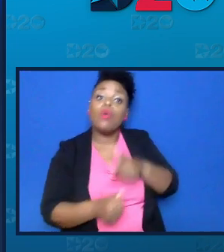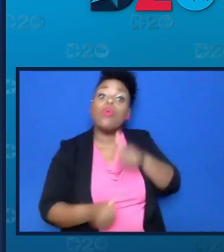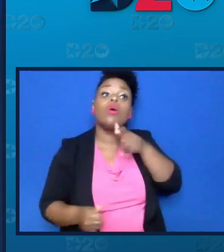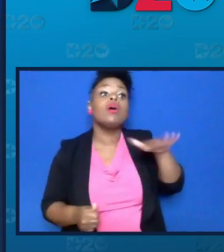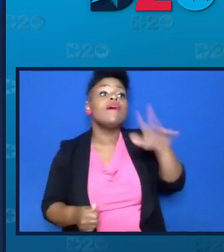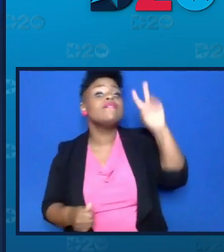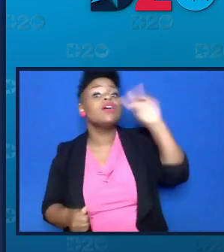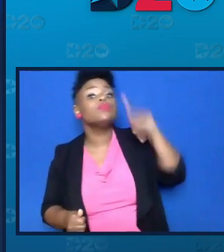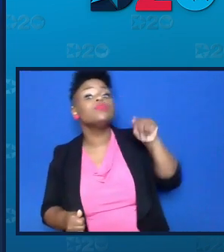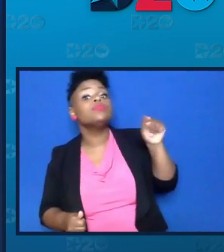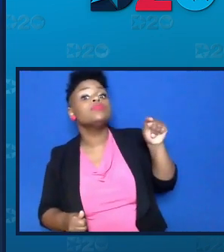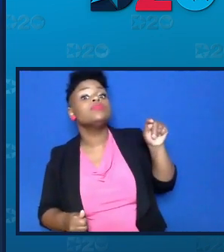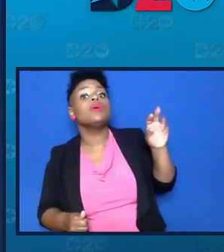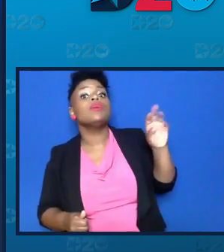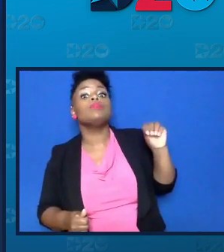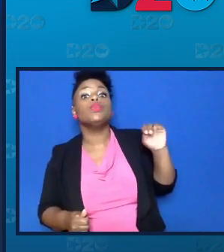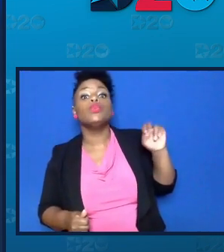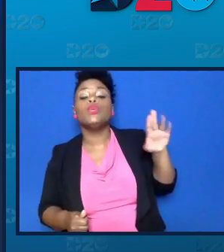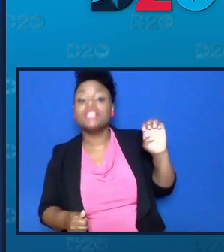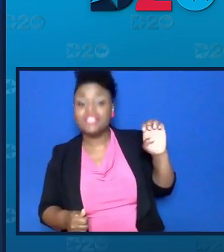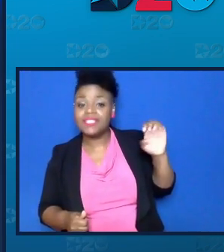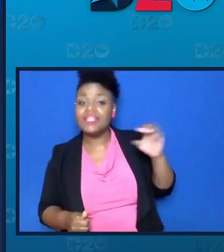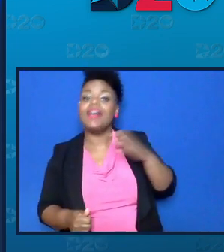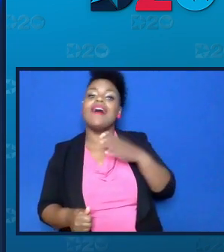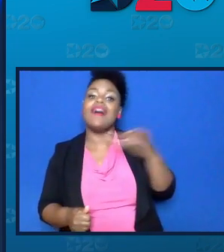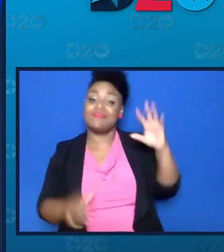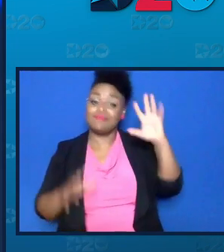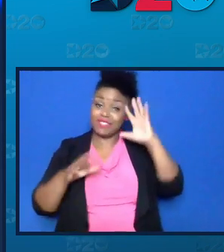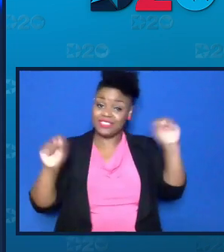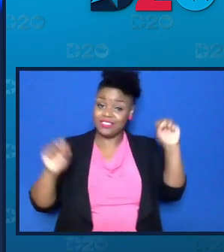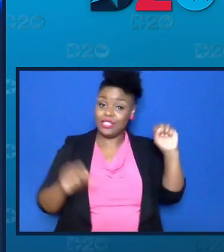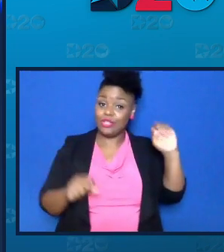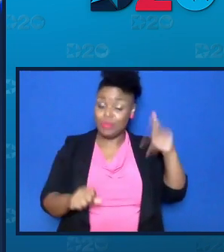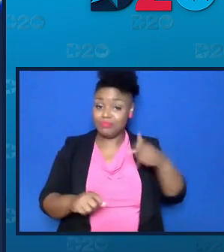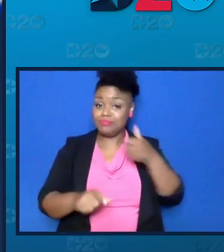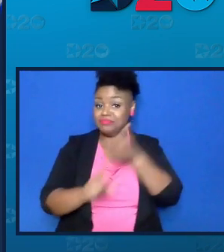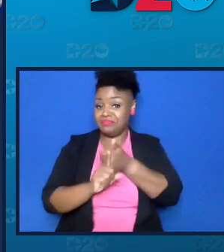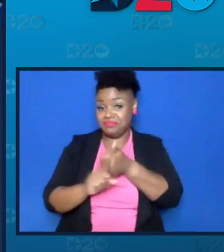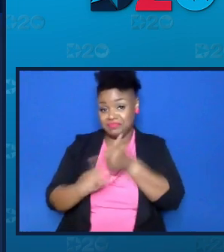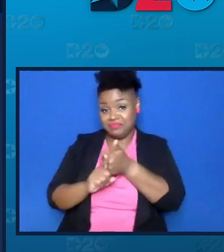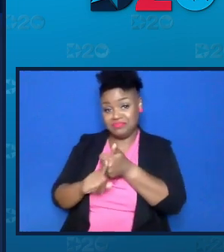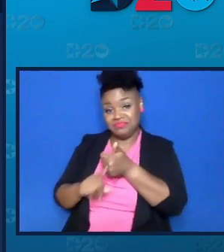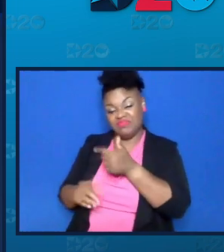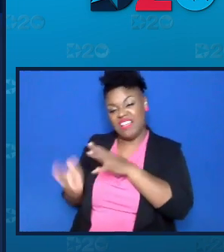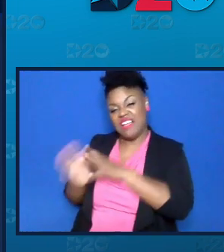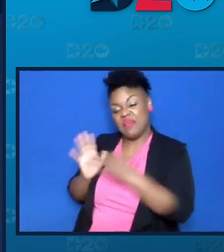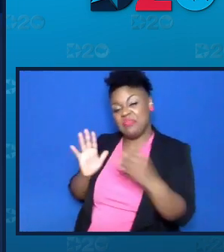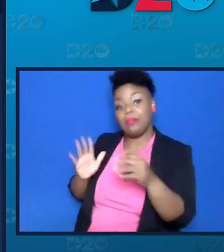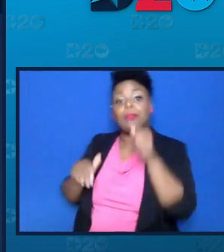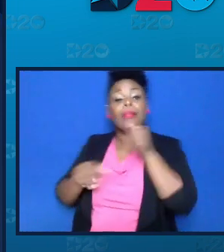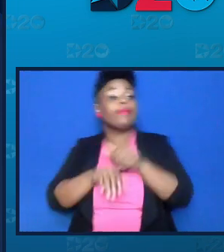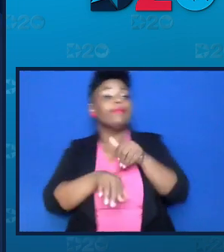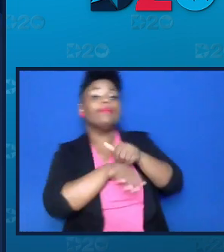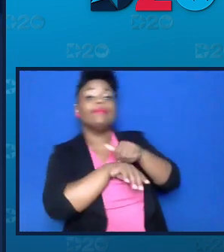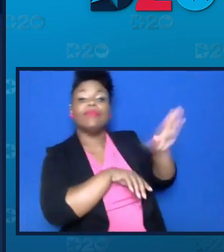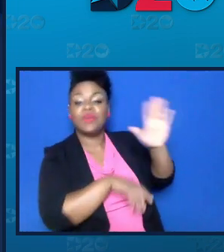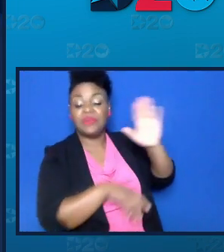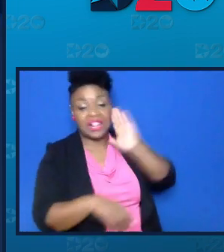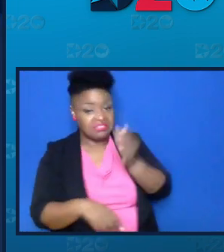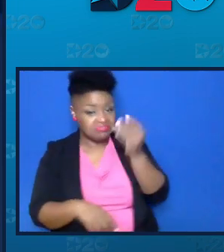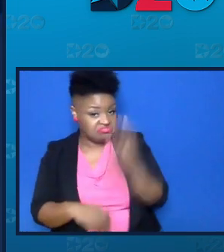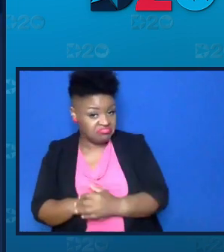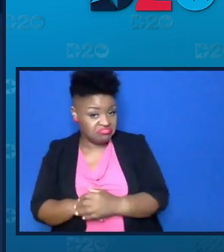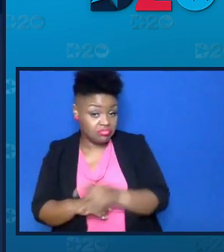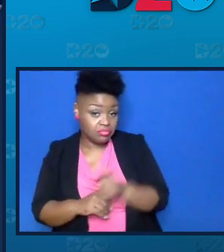Trump himself, and vote by mail. To find out everything you need to know about mail-in ballots, your polling place, or even